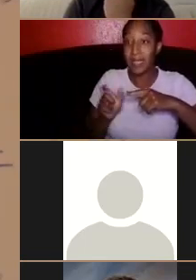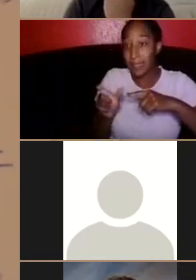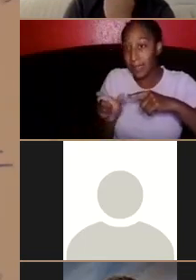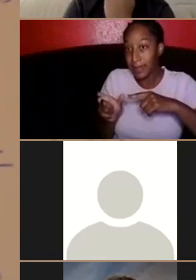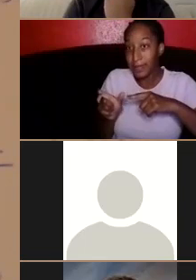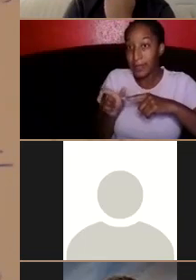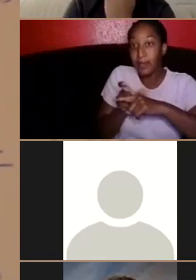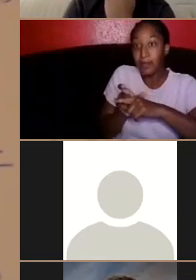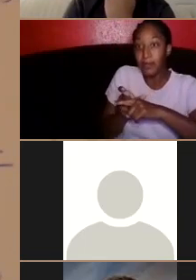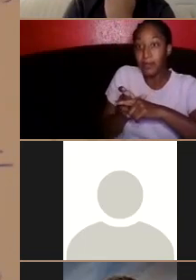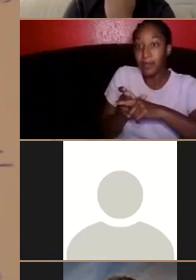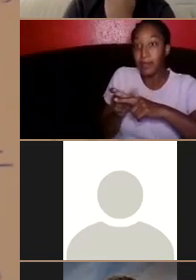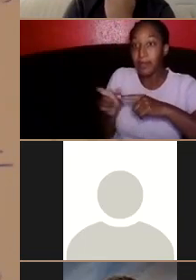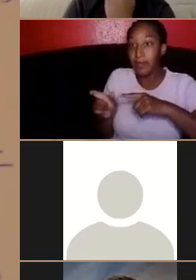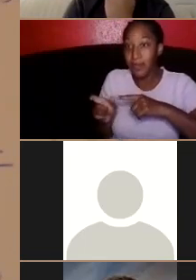planet.